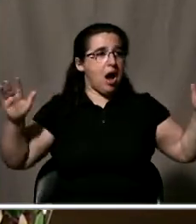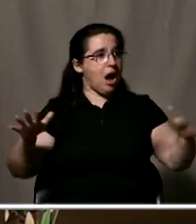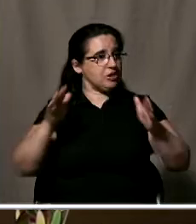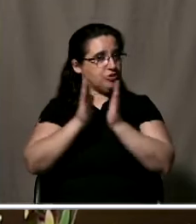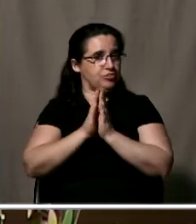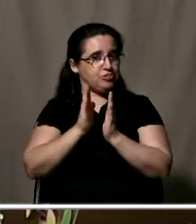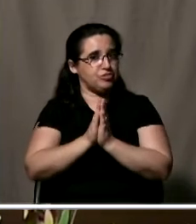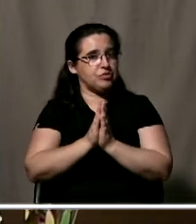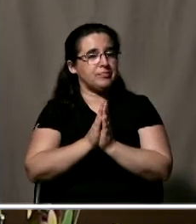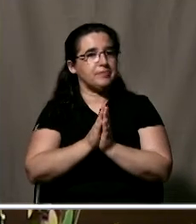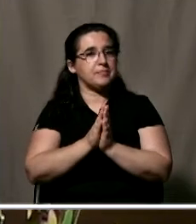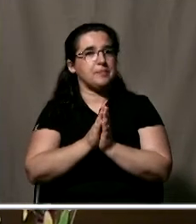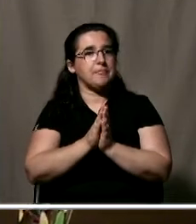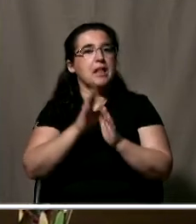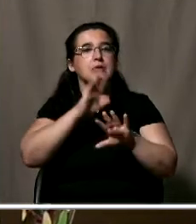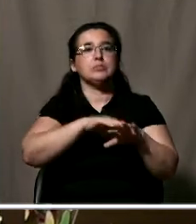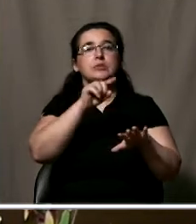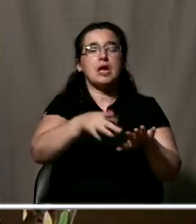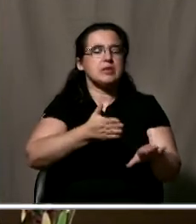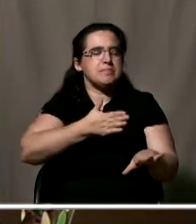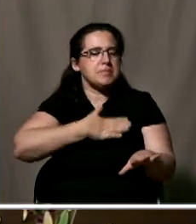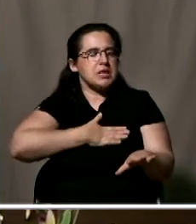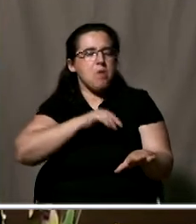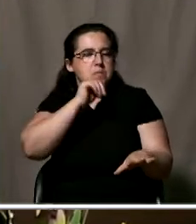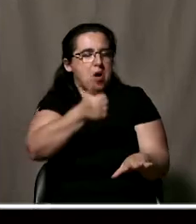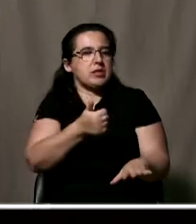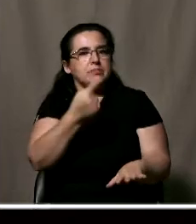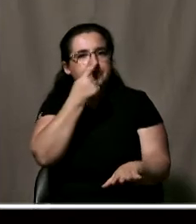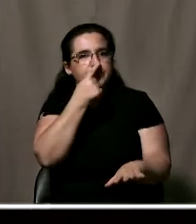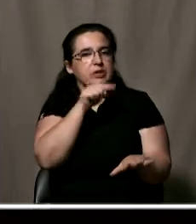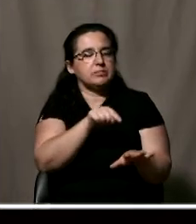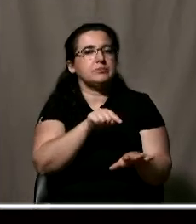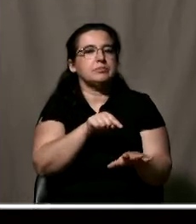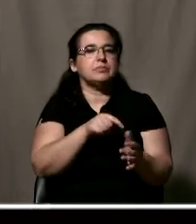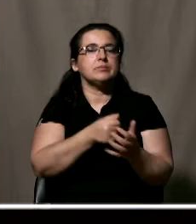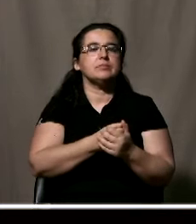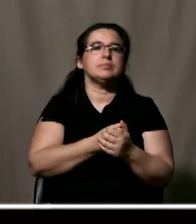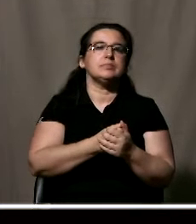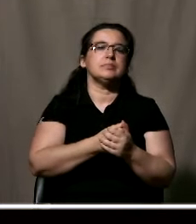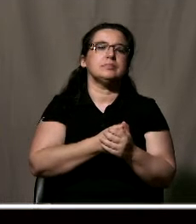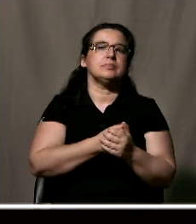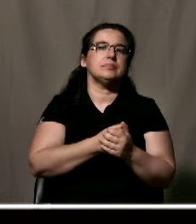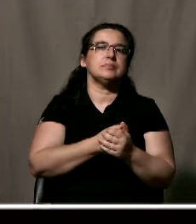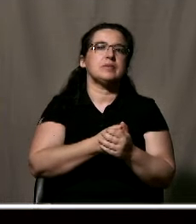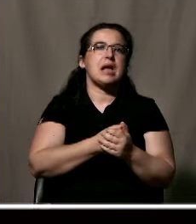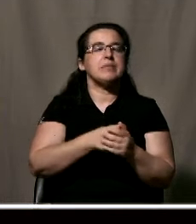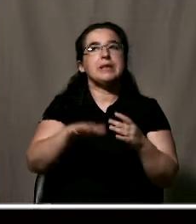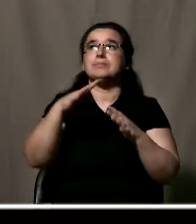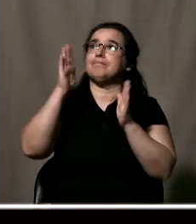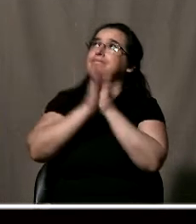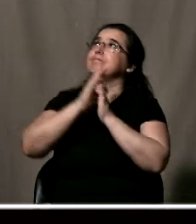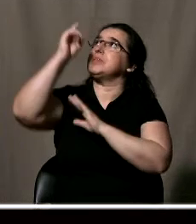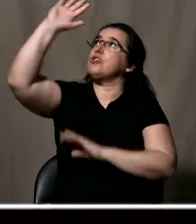death, crowned with glory and honor. Por causa da paixão da morte, para que that he may taste death for every man. Para que pela graça de